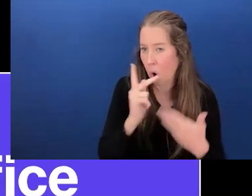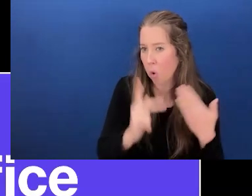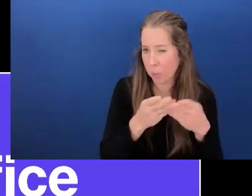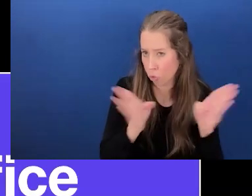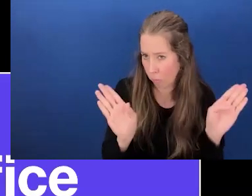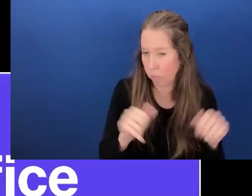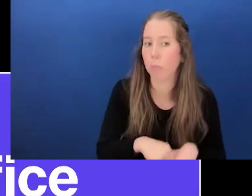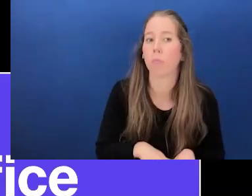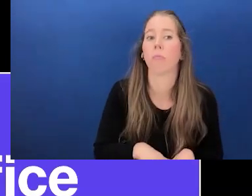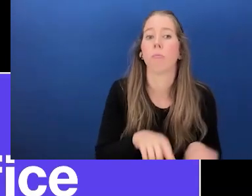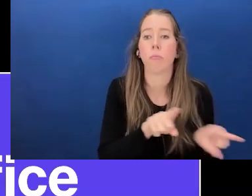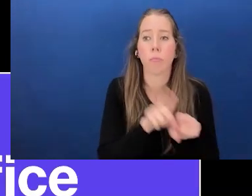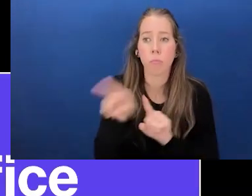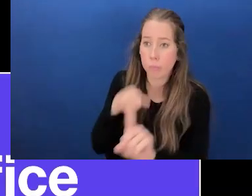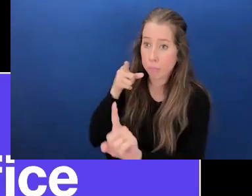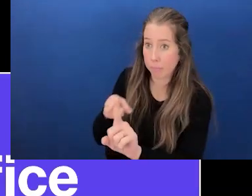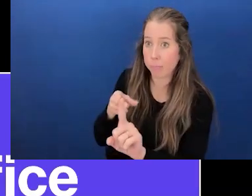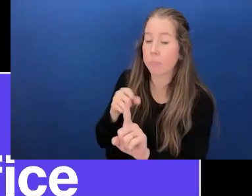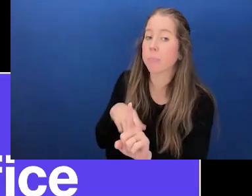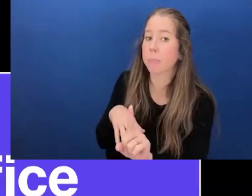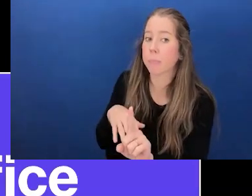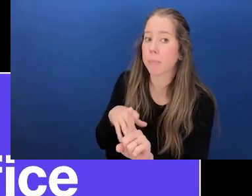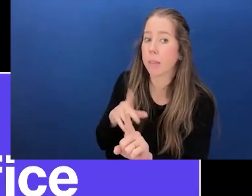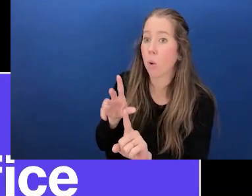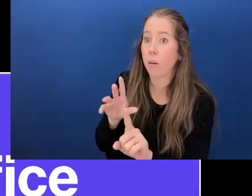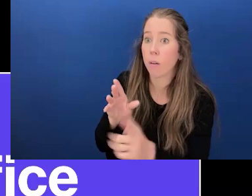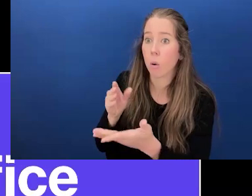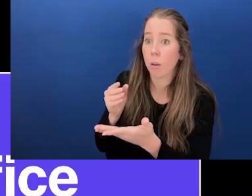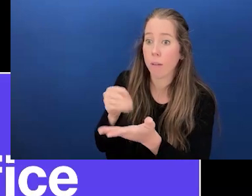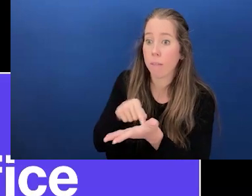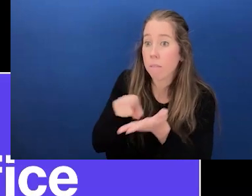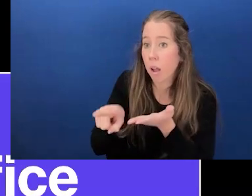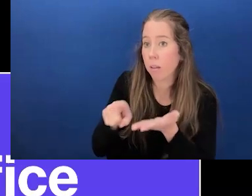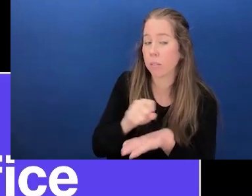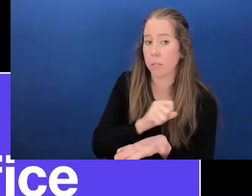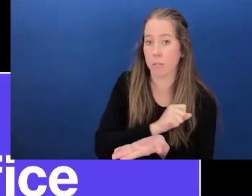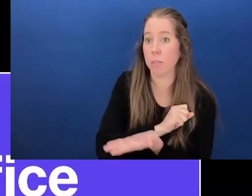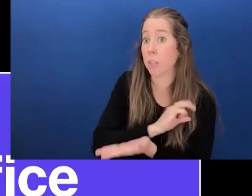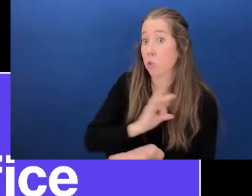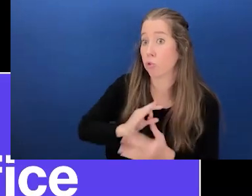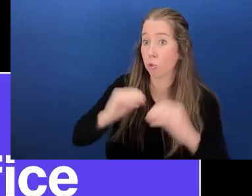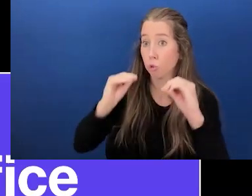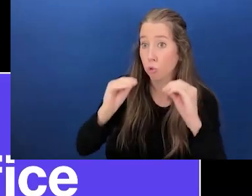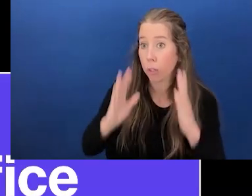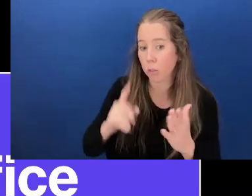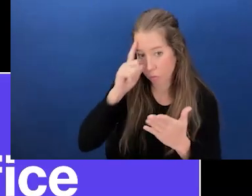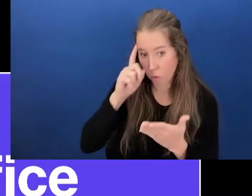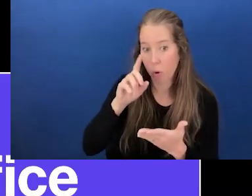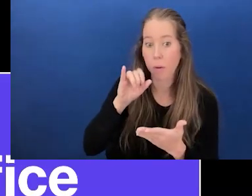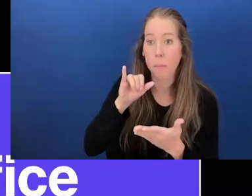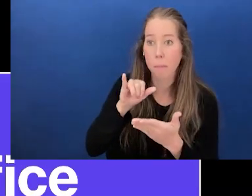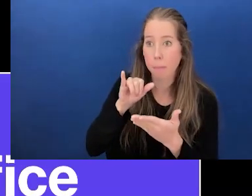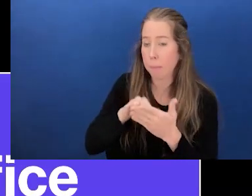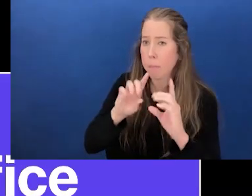but specifically it is to fund the instructors, the faculty of these departments to